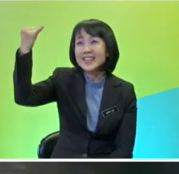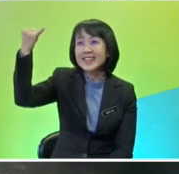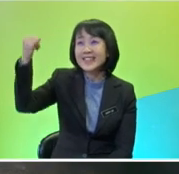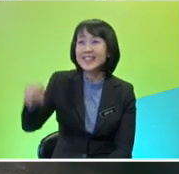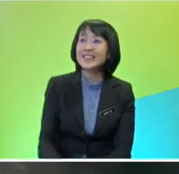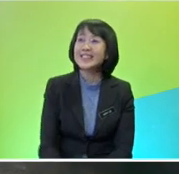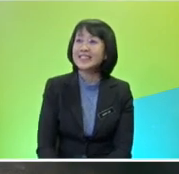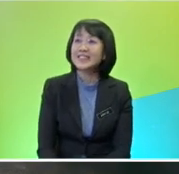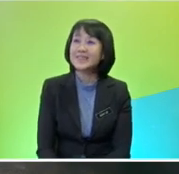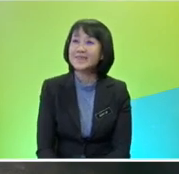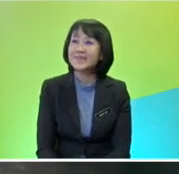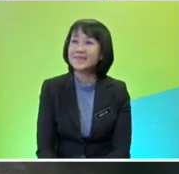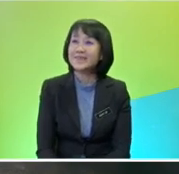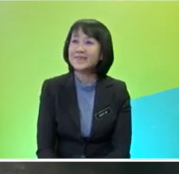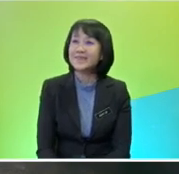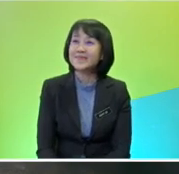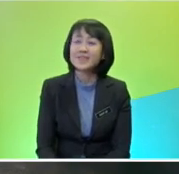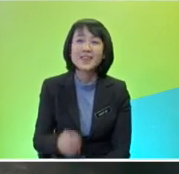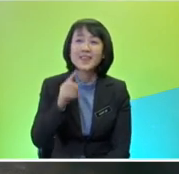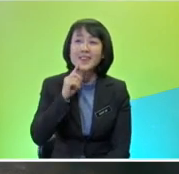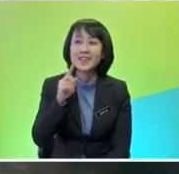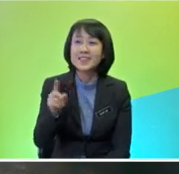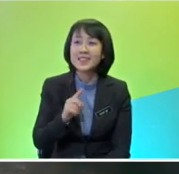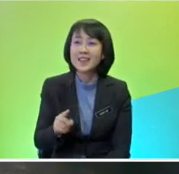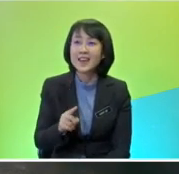Good idea. Zahra doesn't want to eat ice cream, yeah, but